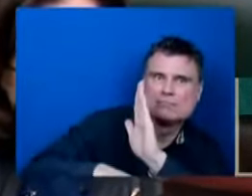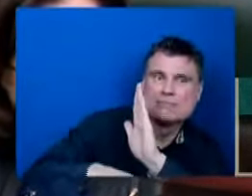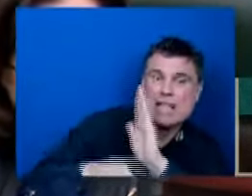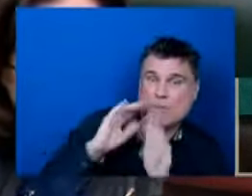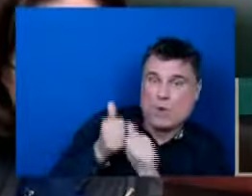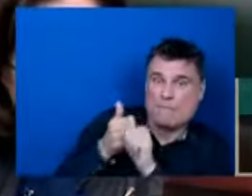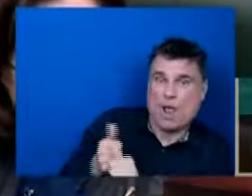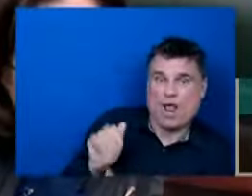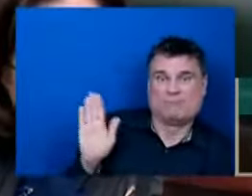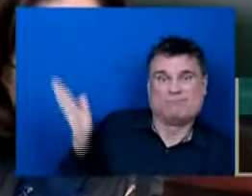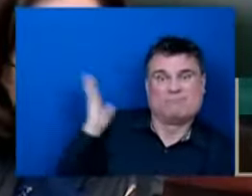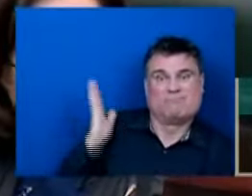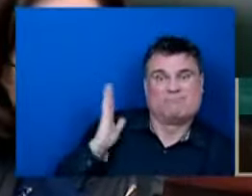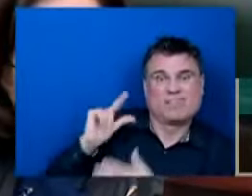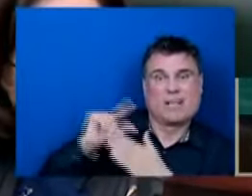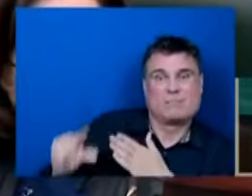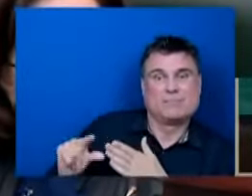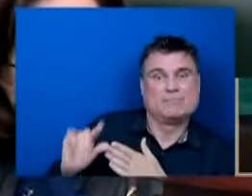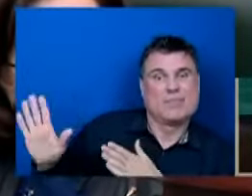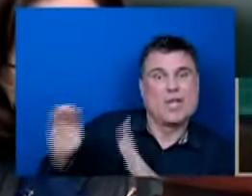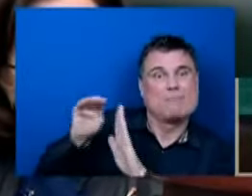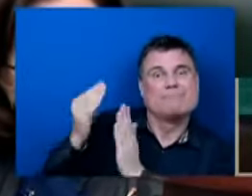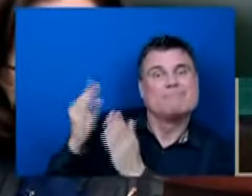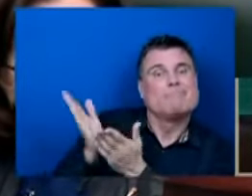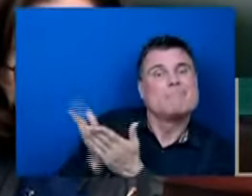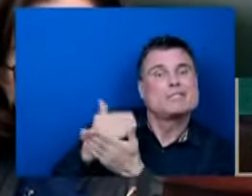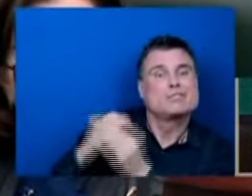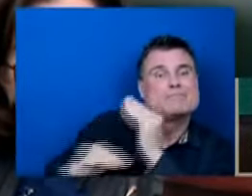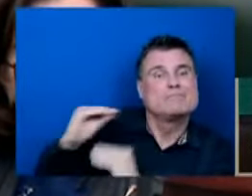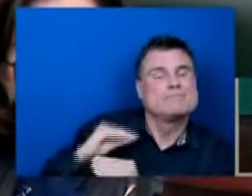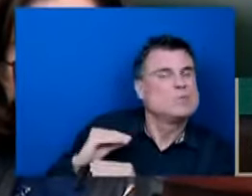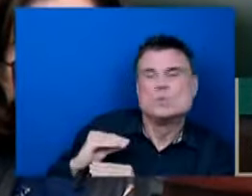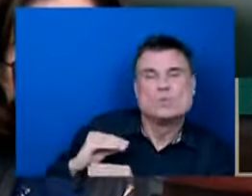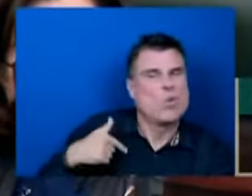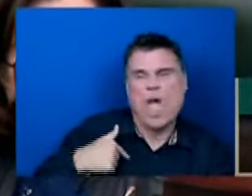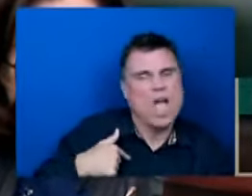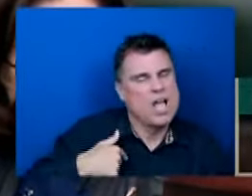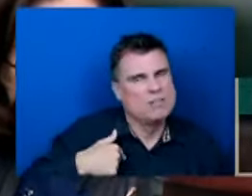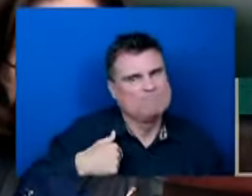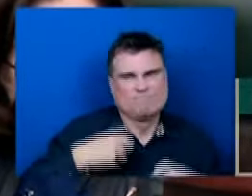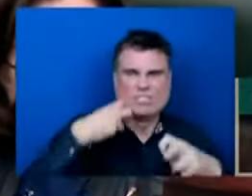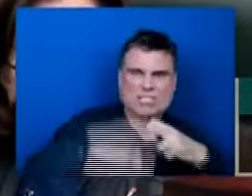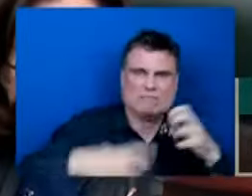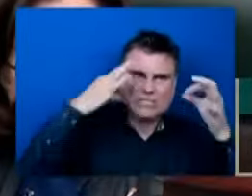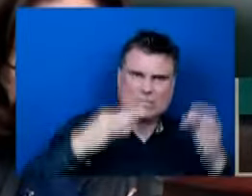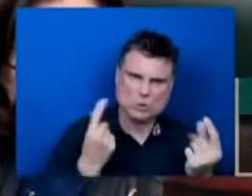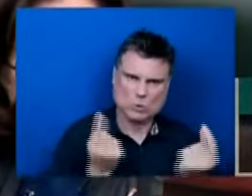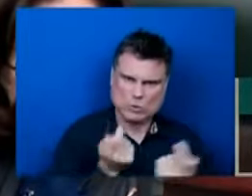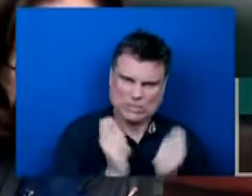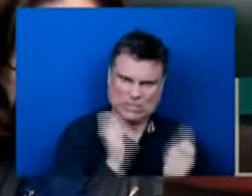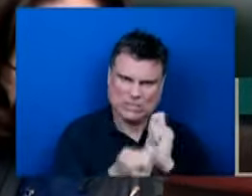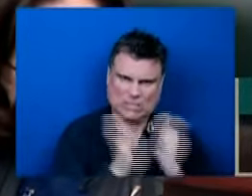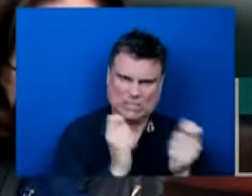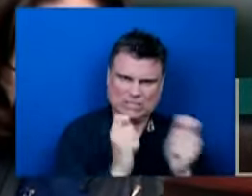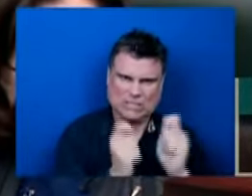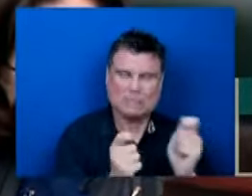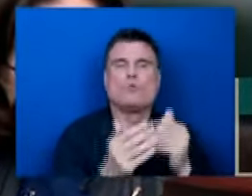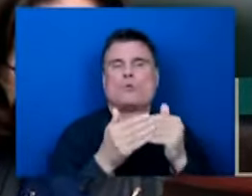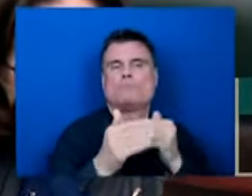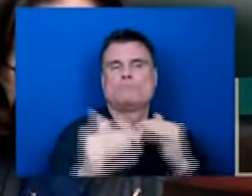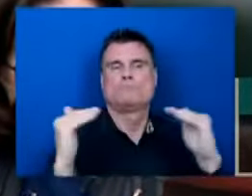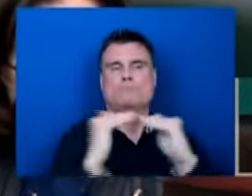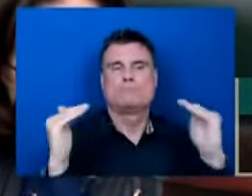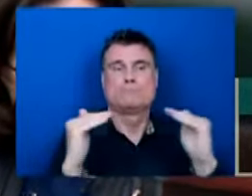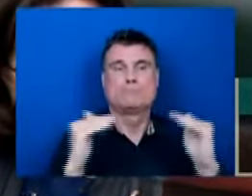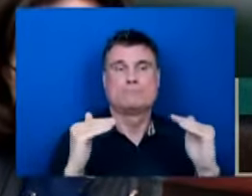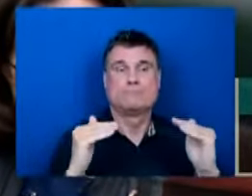decisions. Decisions that weren't always popular, but decisions Albertans sent us to this House to make, and decisions that